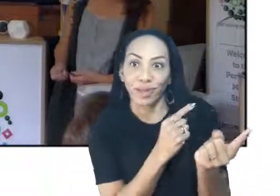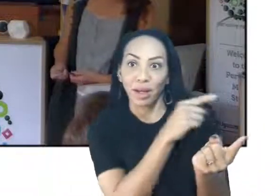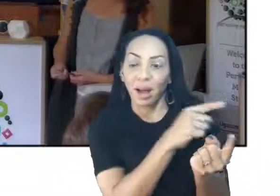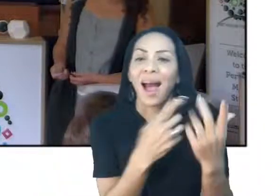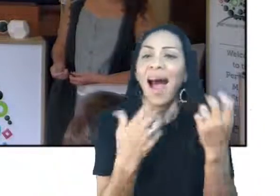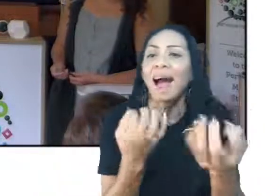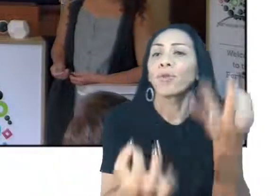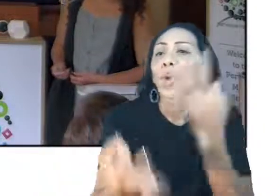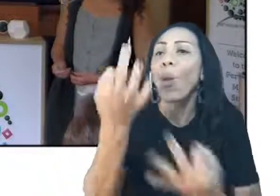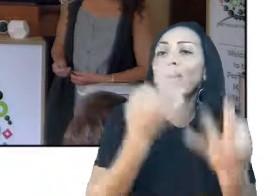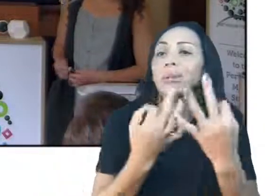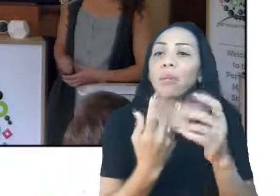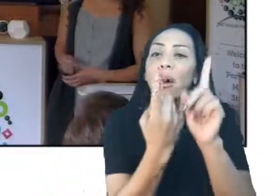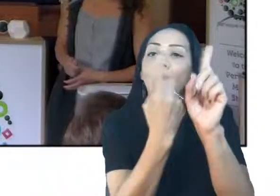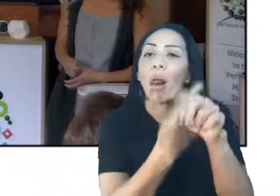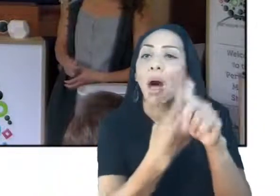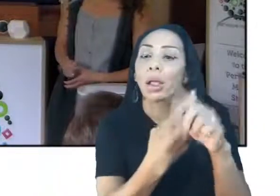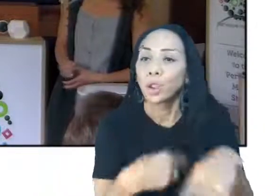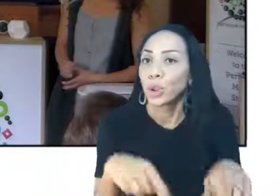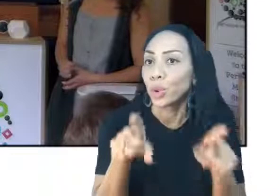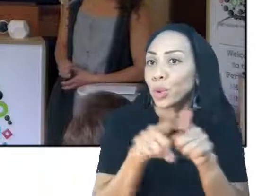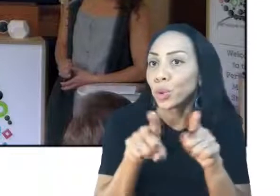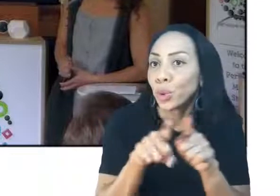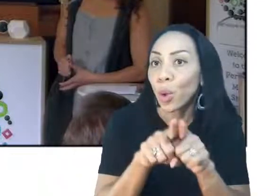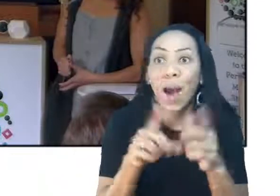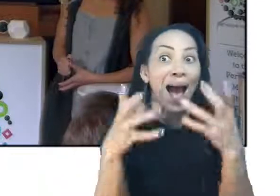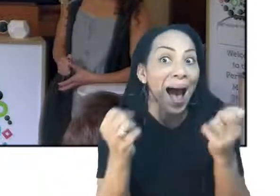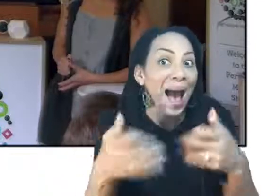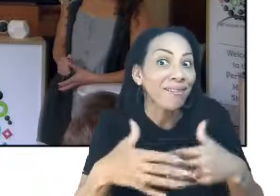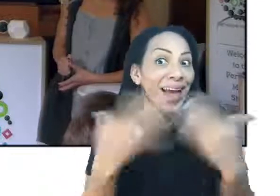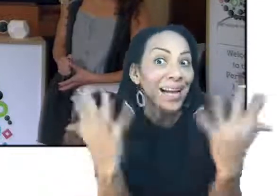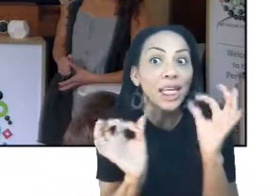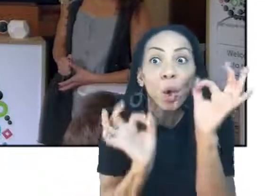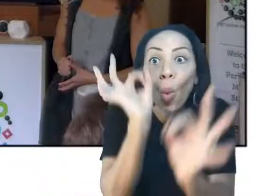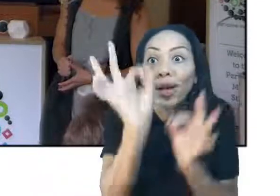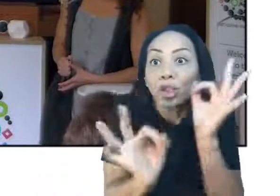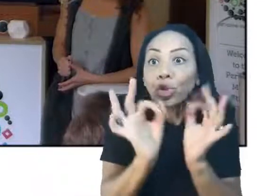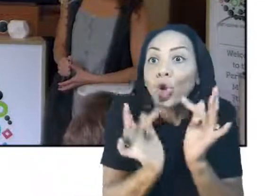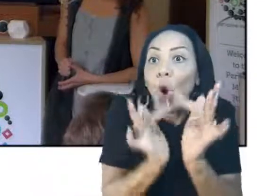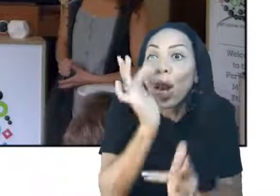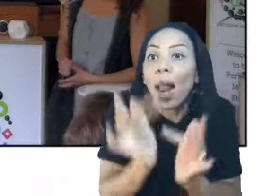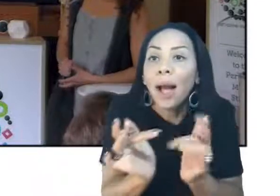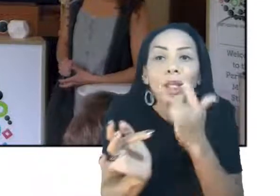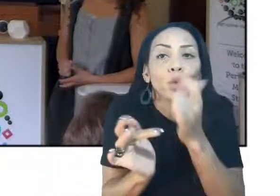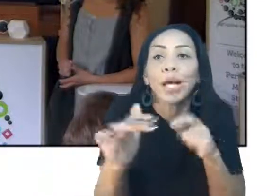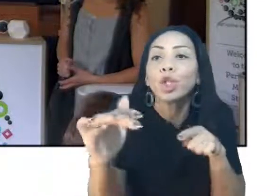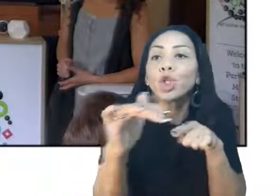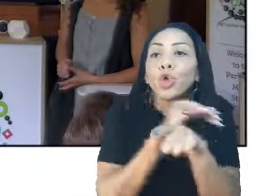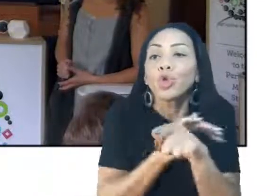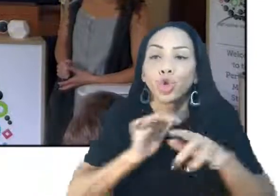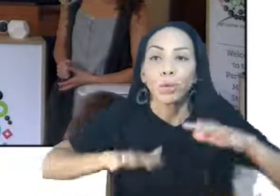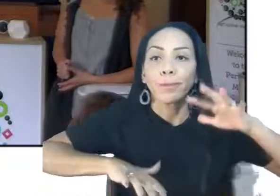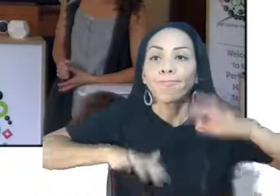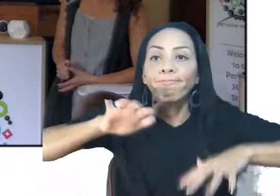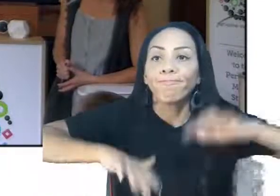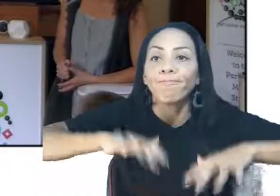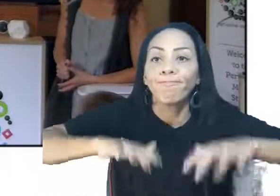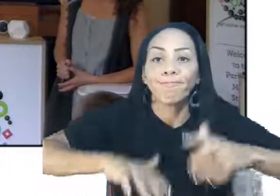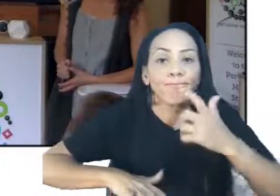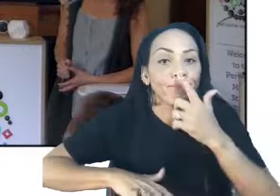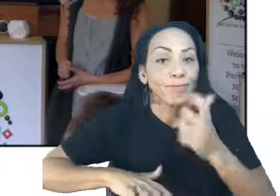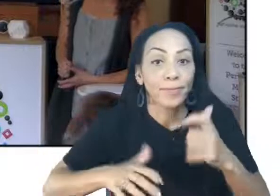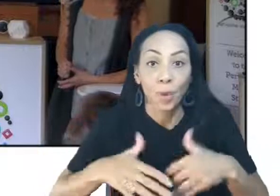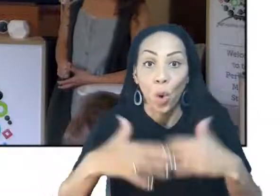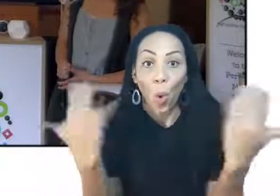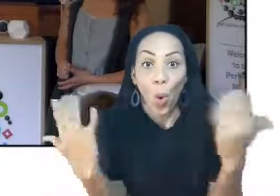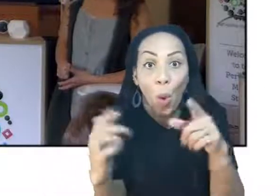you who are watching online can pop your questions into the YouTube chat. Faraha will be your voice in the room today. If you're in the building, you just